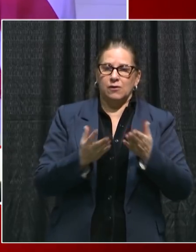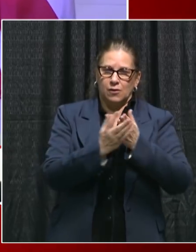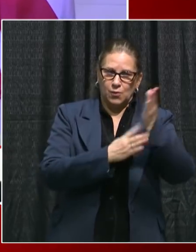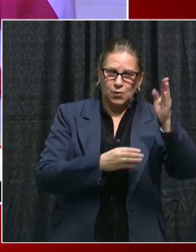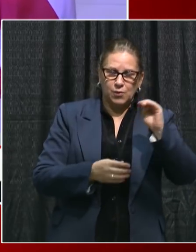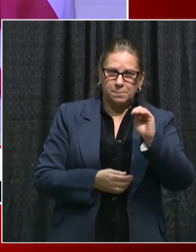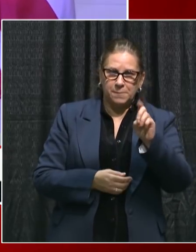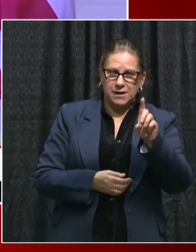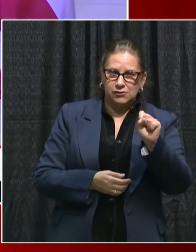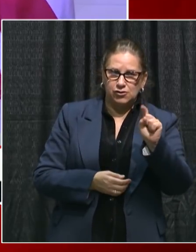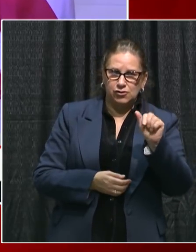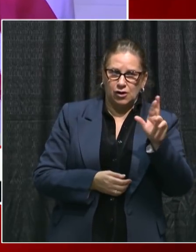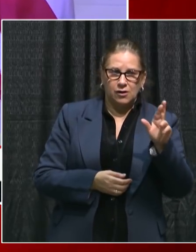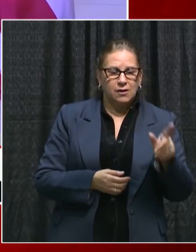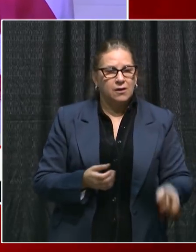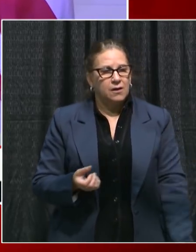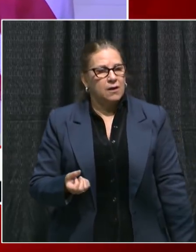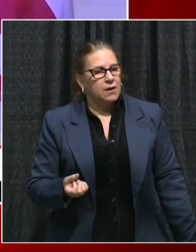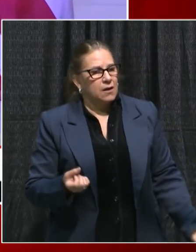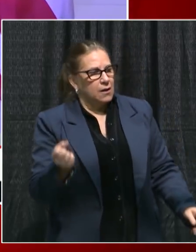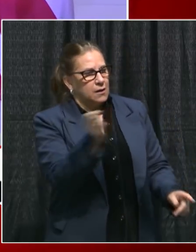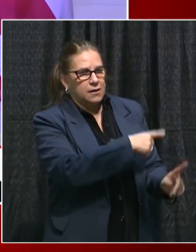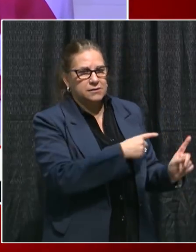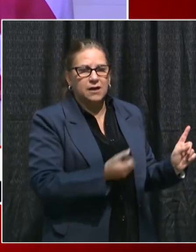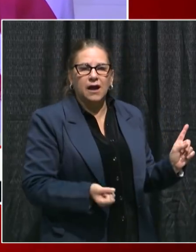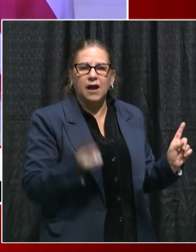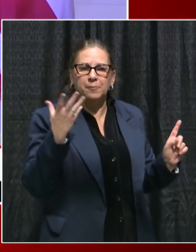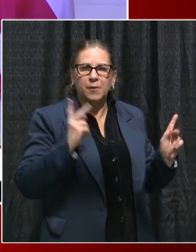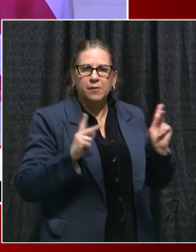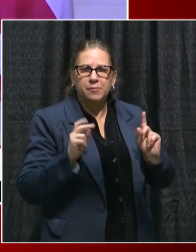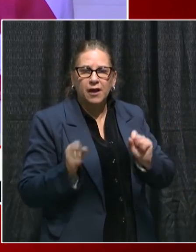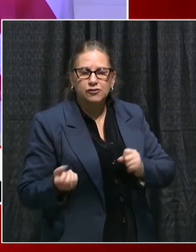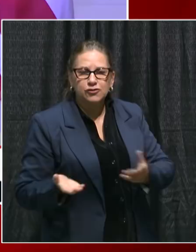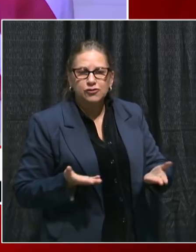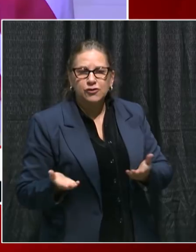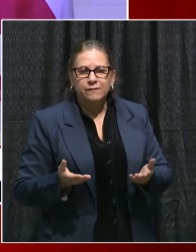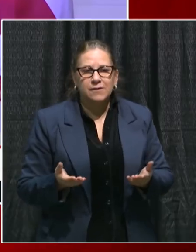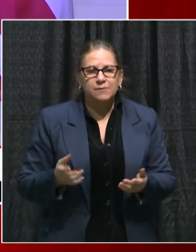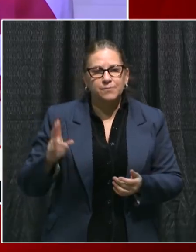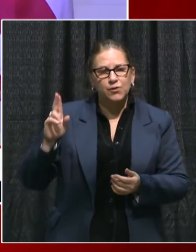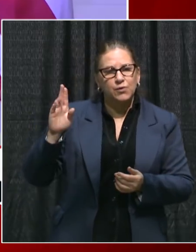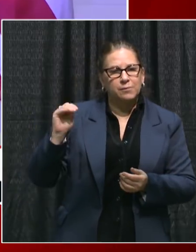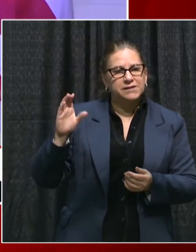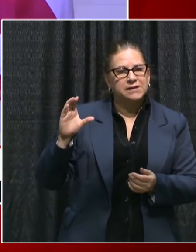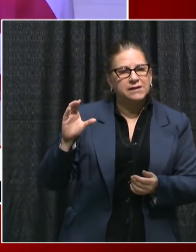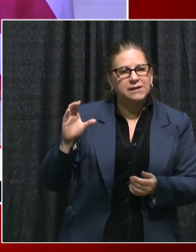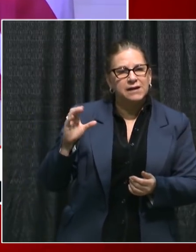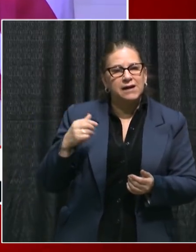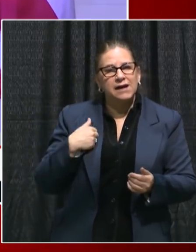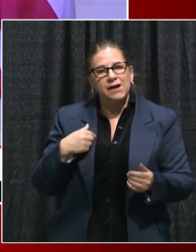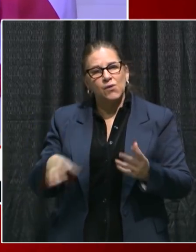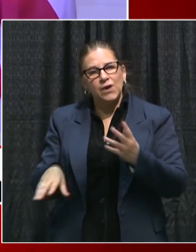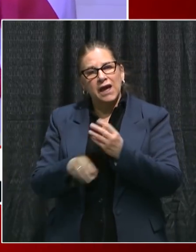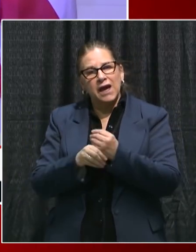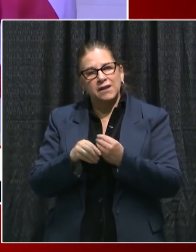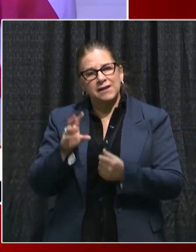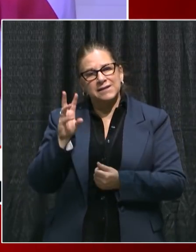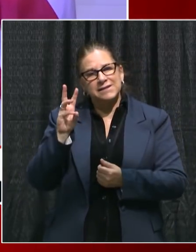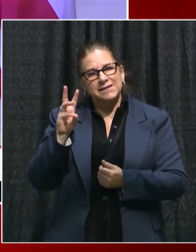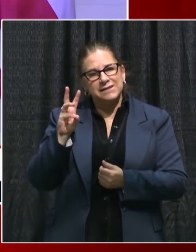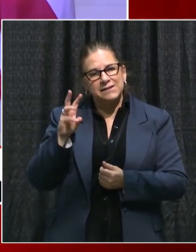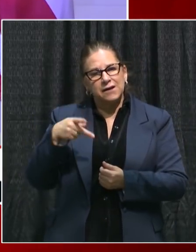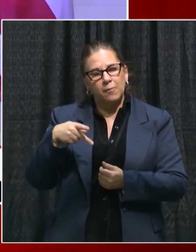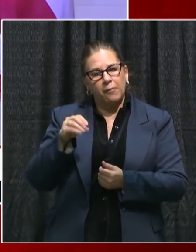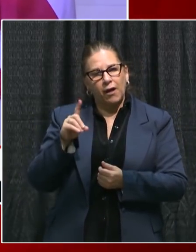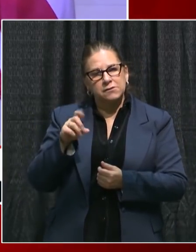at that site. So we added 6 pods to the existing capacity and surge capacity that was built